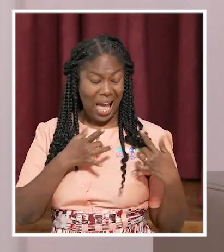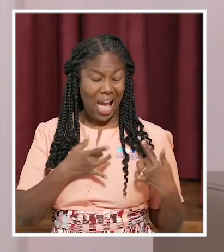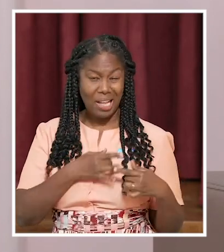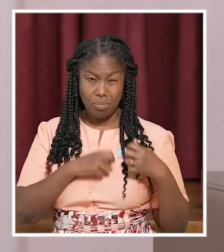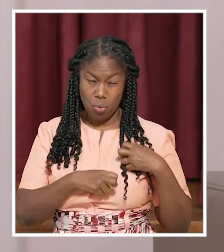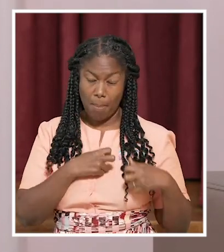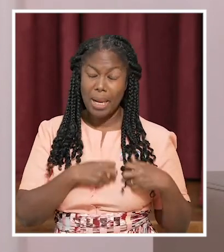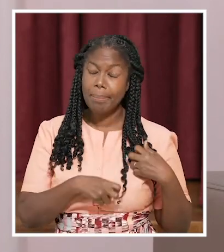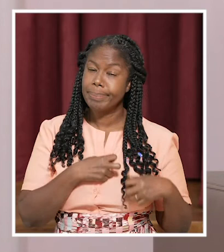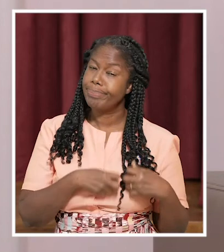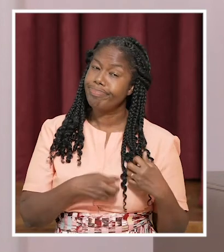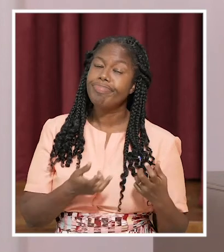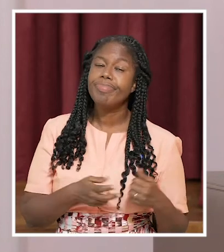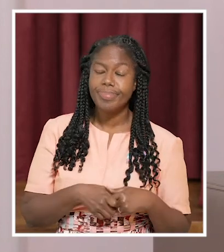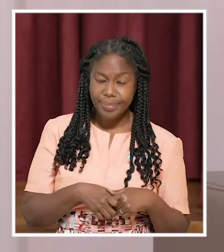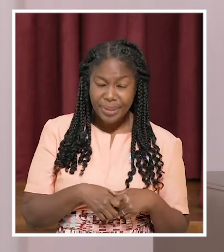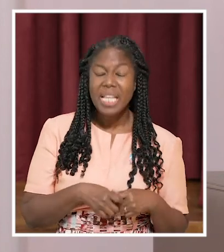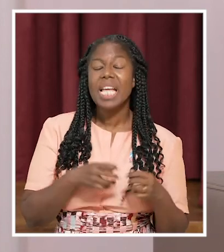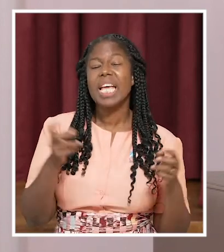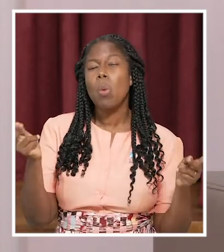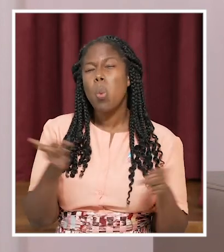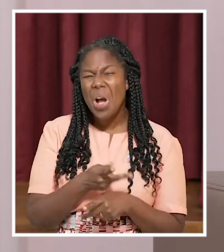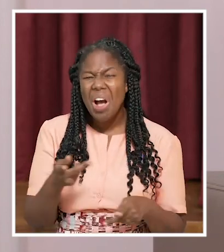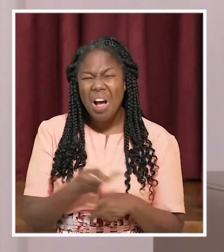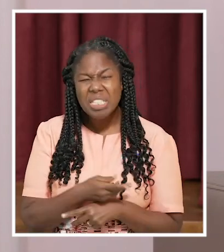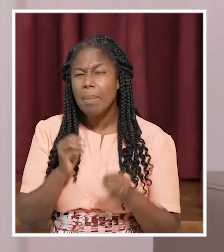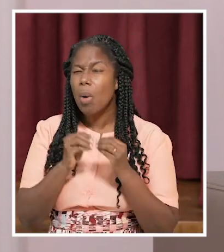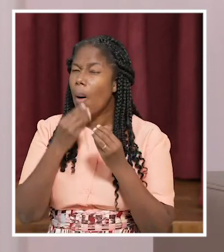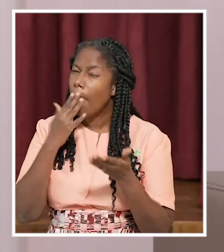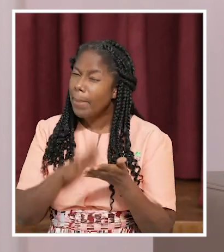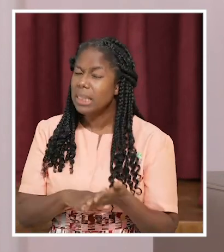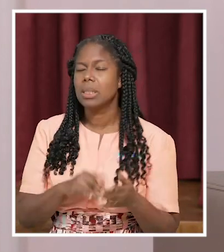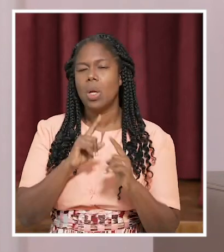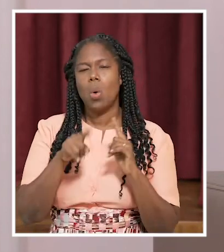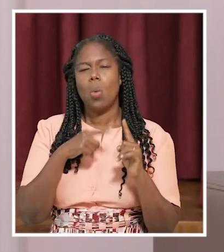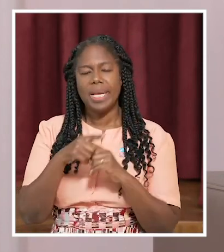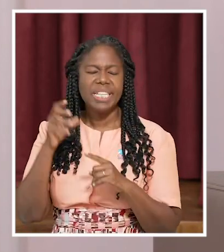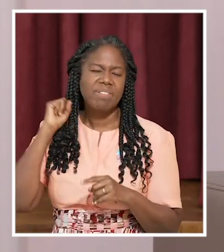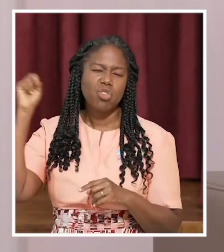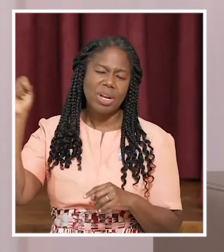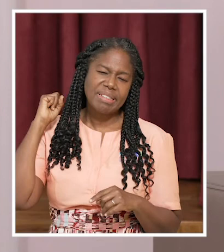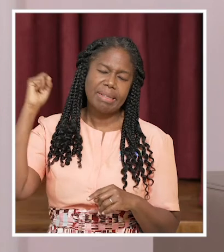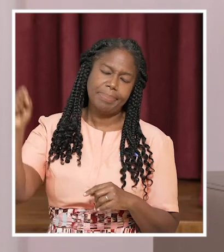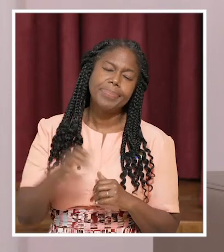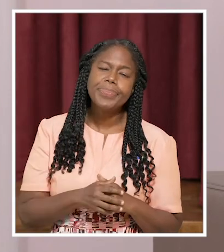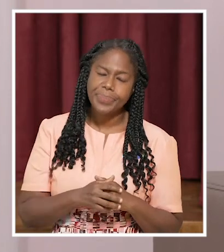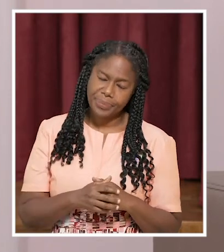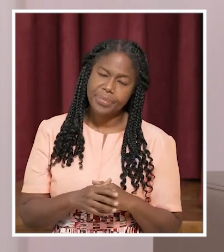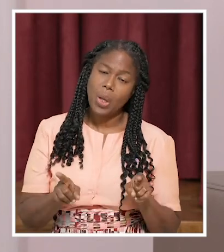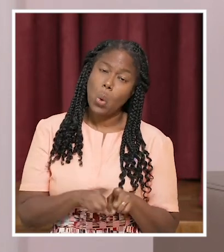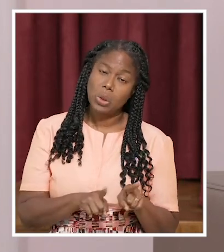can sometimes come on worse. Their symptoms can get worse when things are particularly stressful for them.